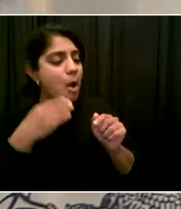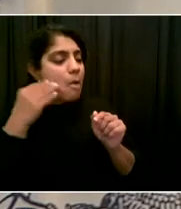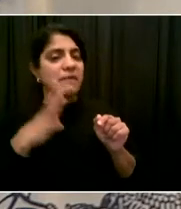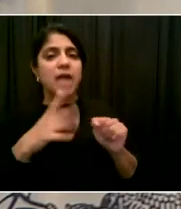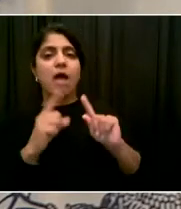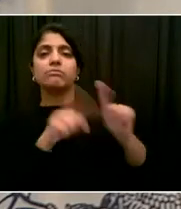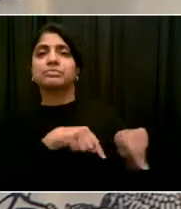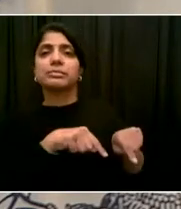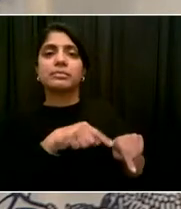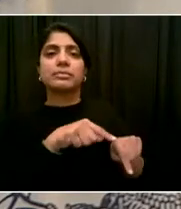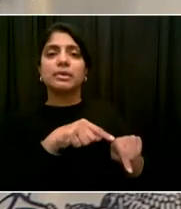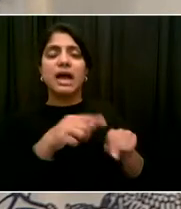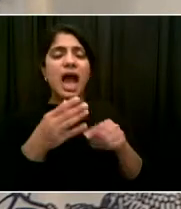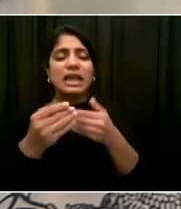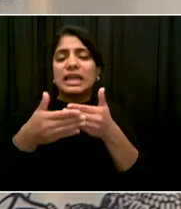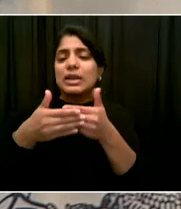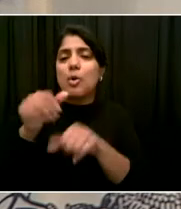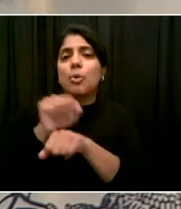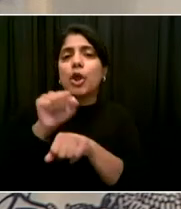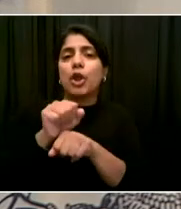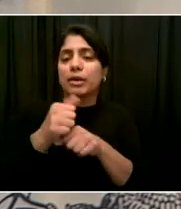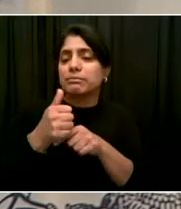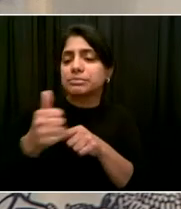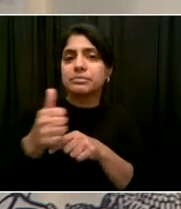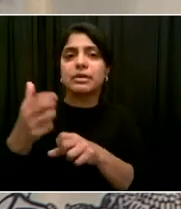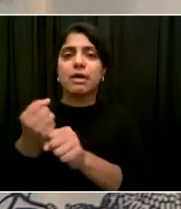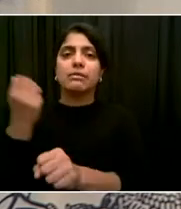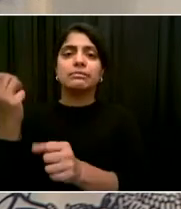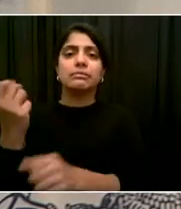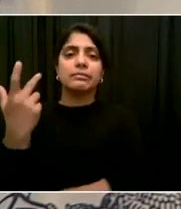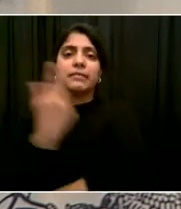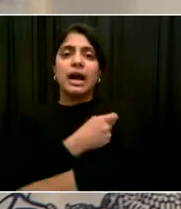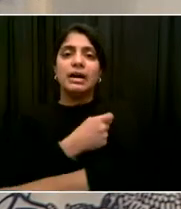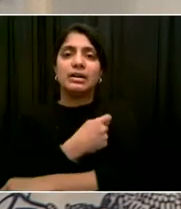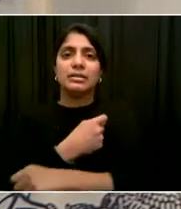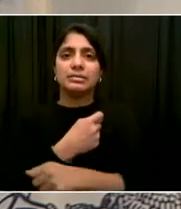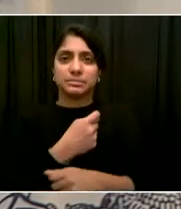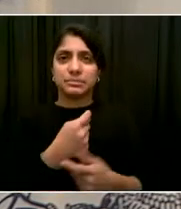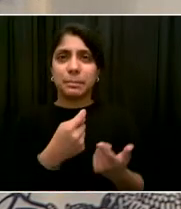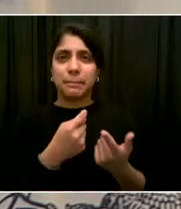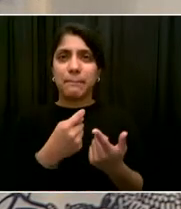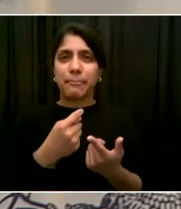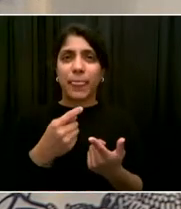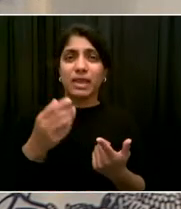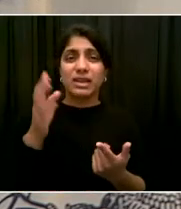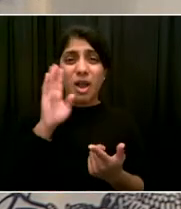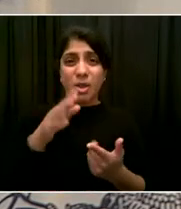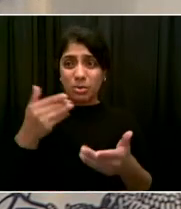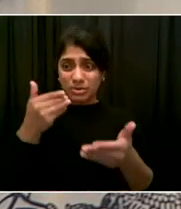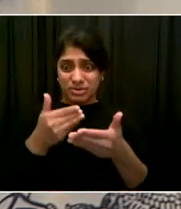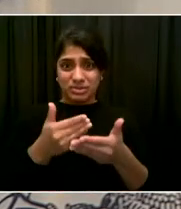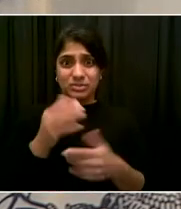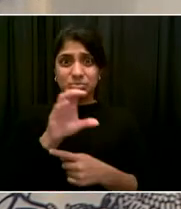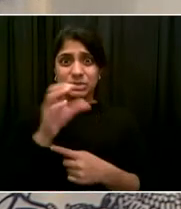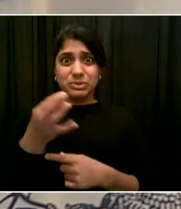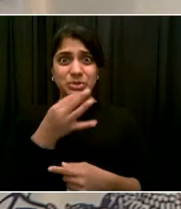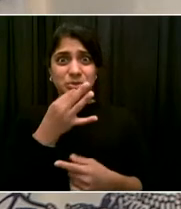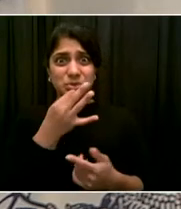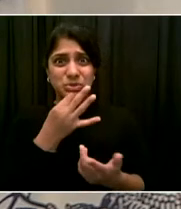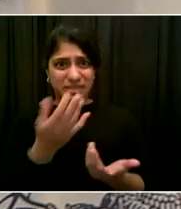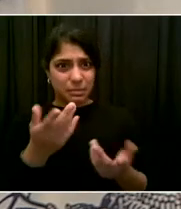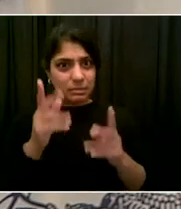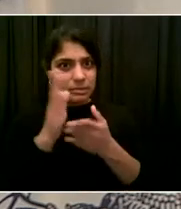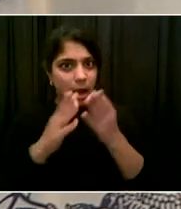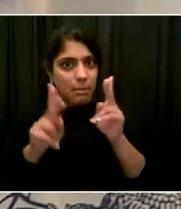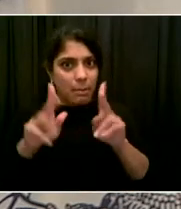away? Oh, it's not too late at all, because it's not just about Christmas, obviously. It's about these next few weeks and as